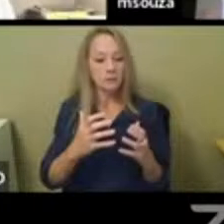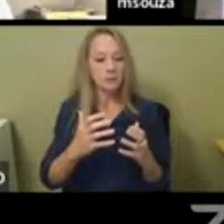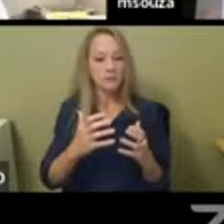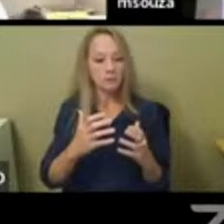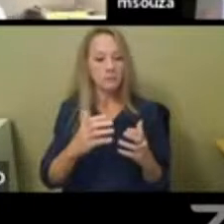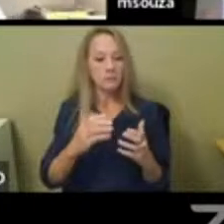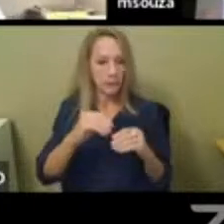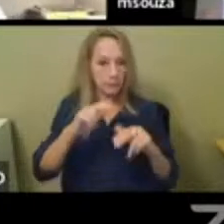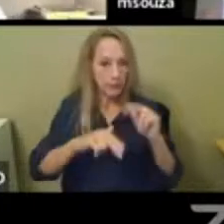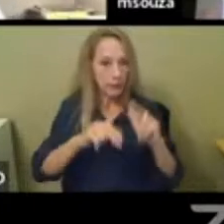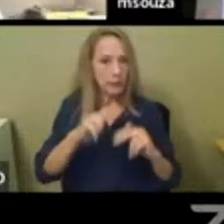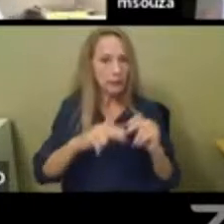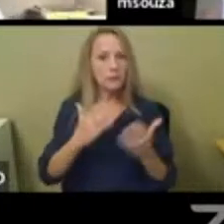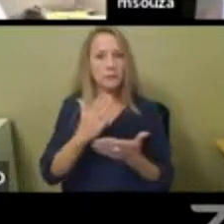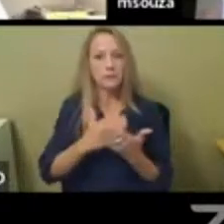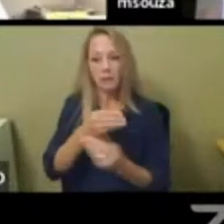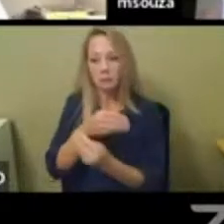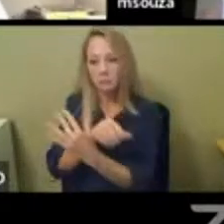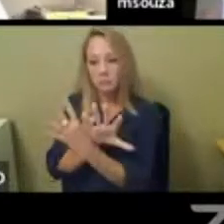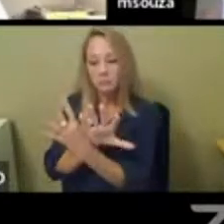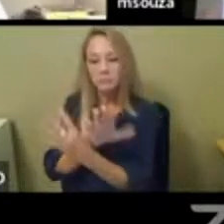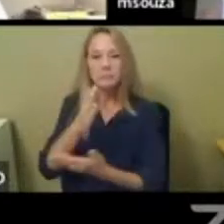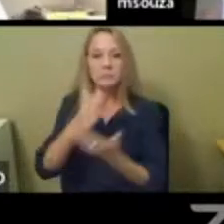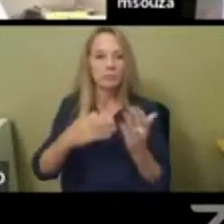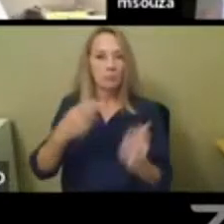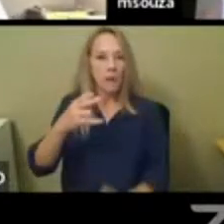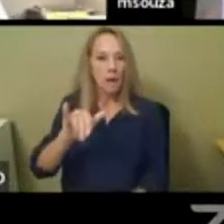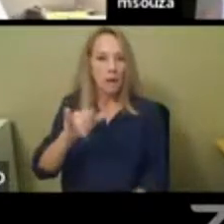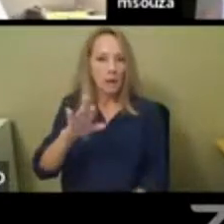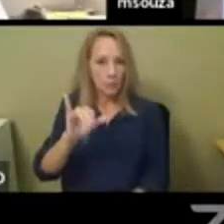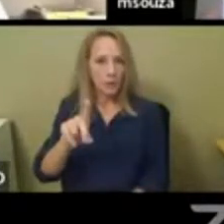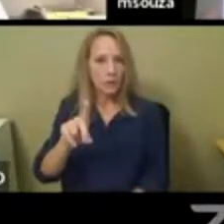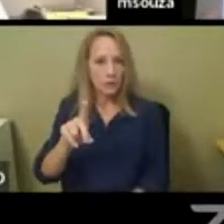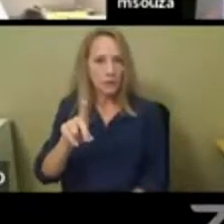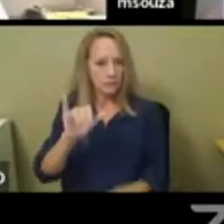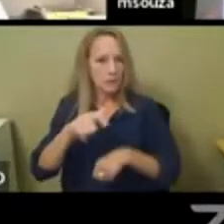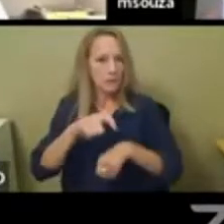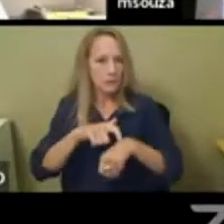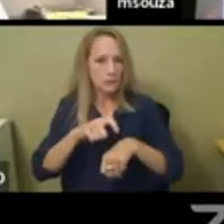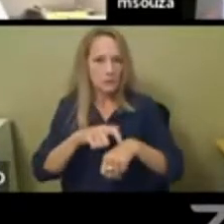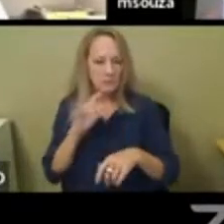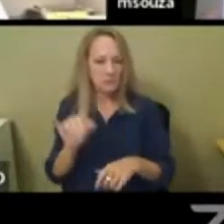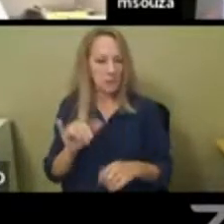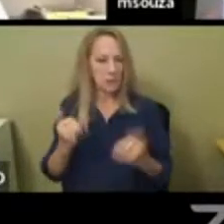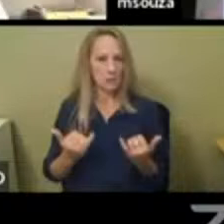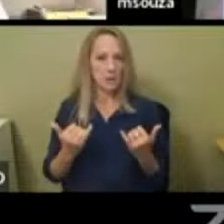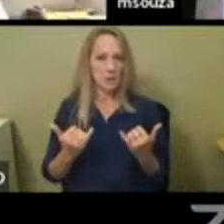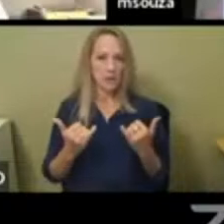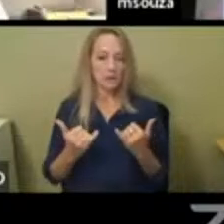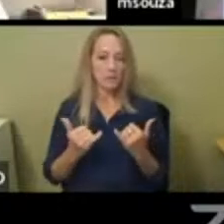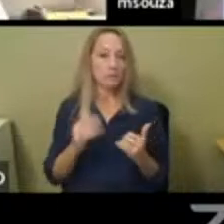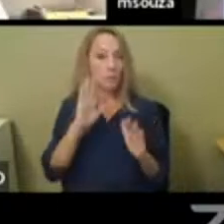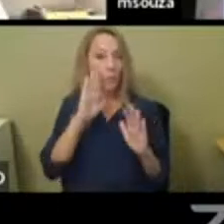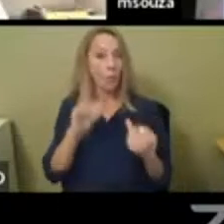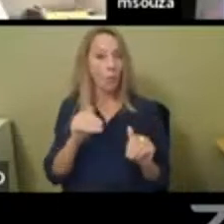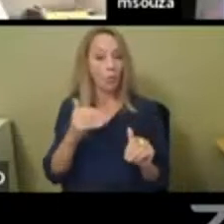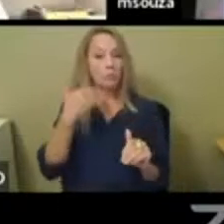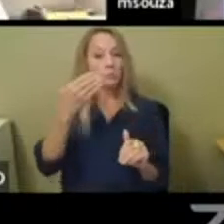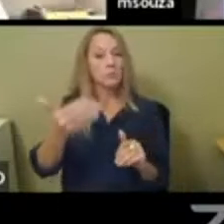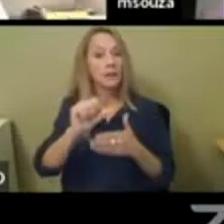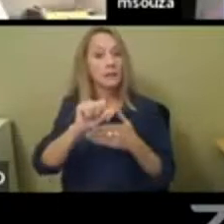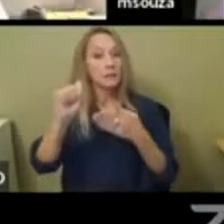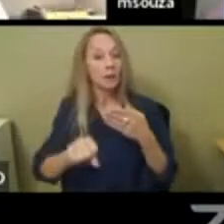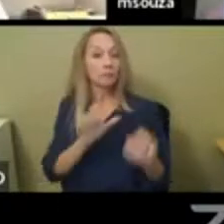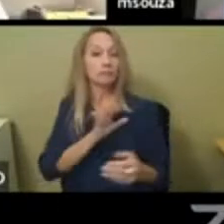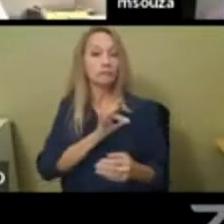some face-to-face when they return. And we hope to have another semester that's